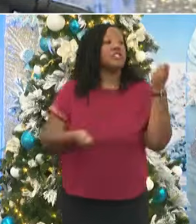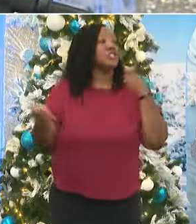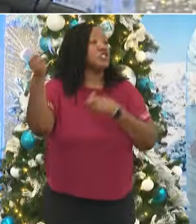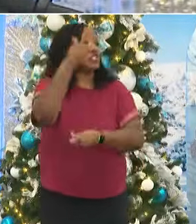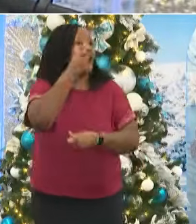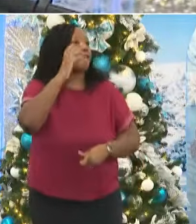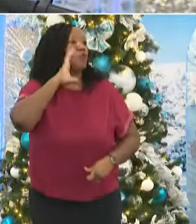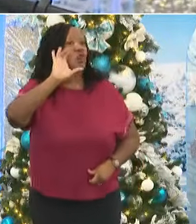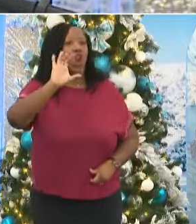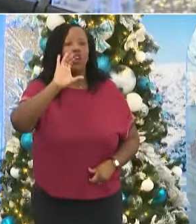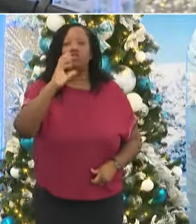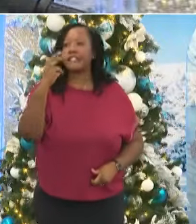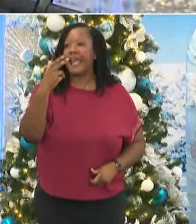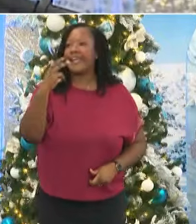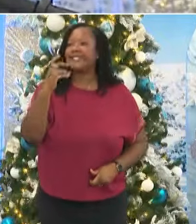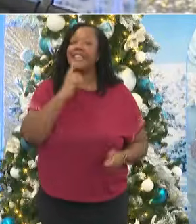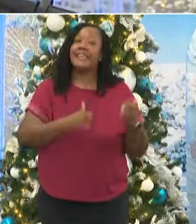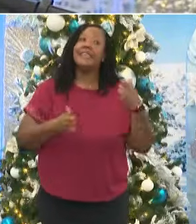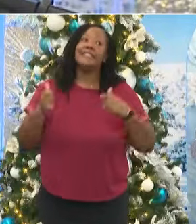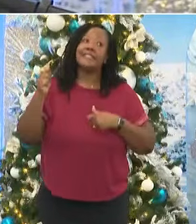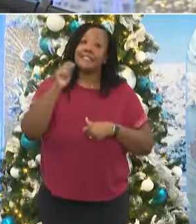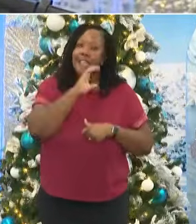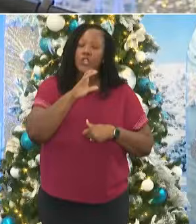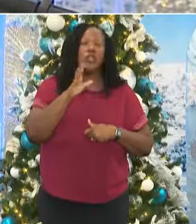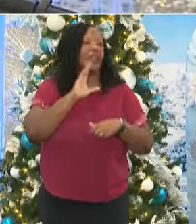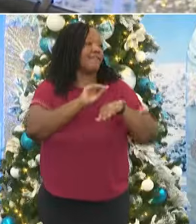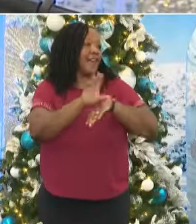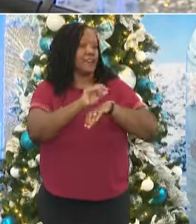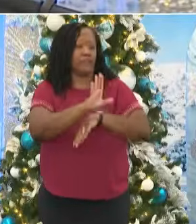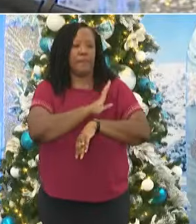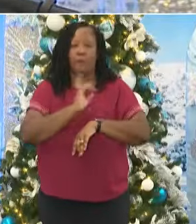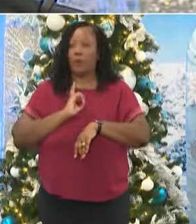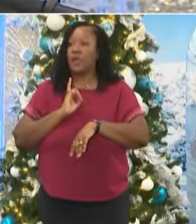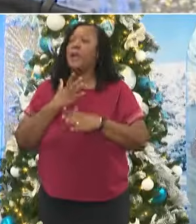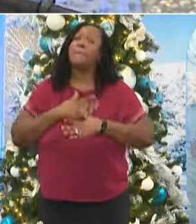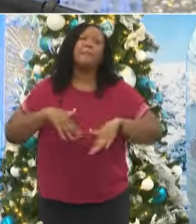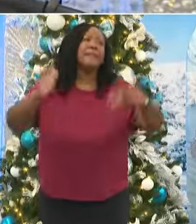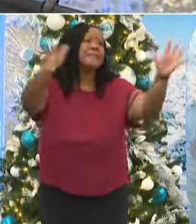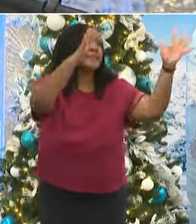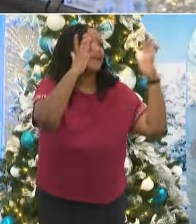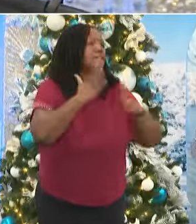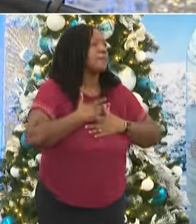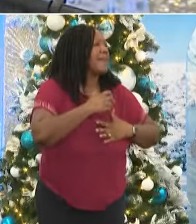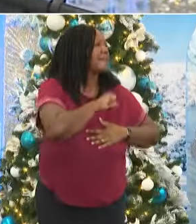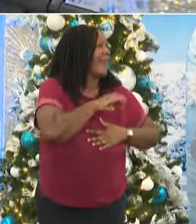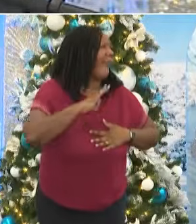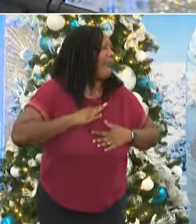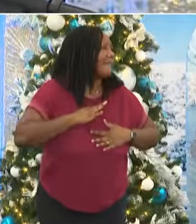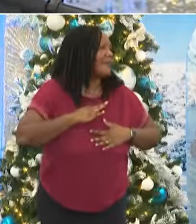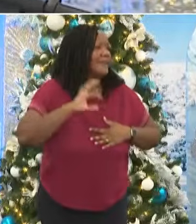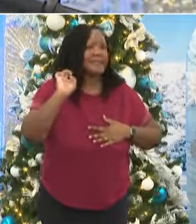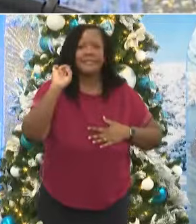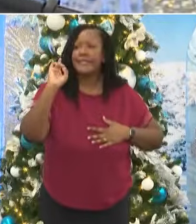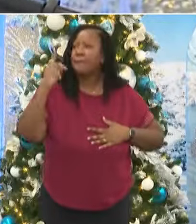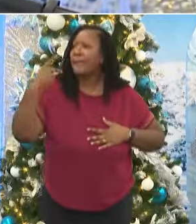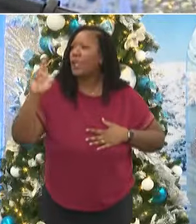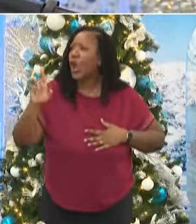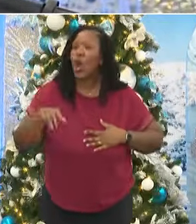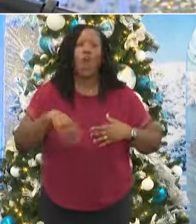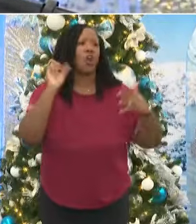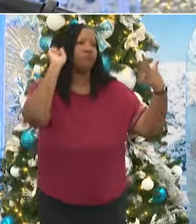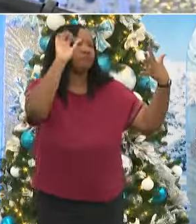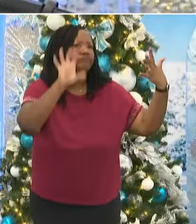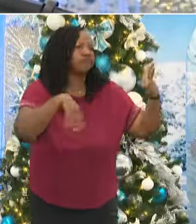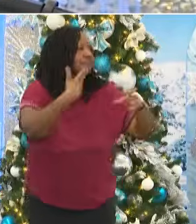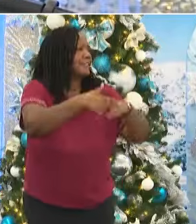to come on up. And while she's making her way to the stage, give it up for the DPR staff who've supported Tamika, Natasha,